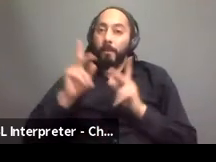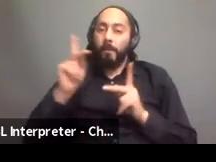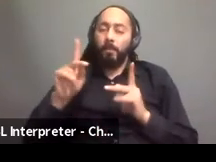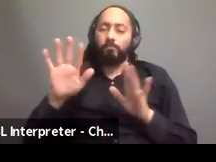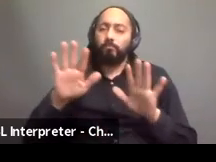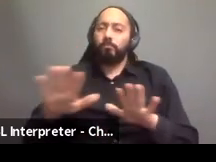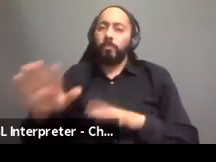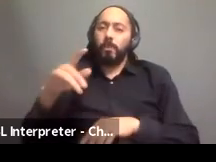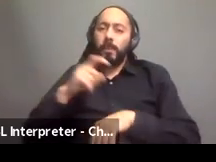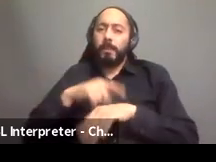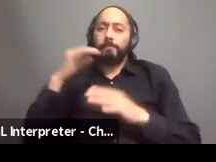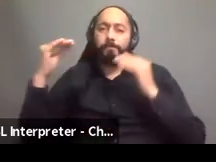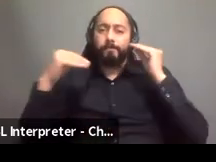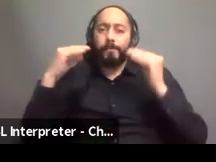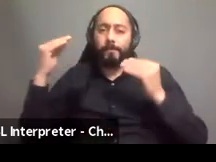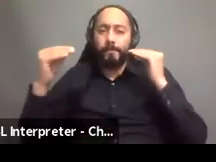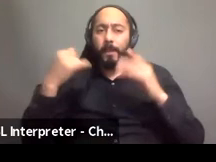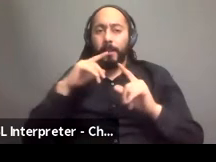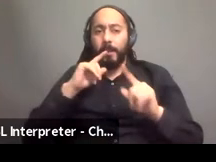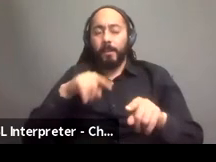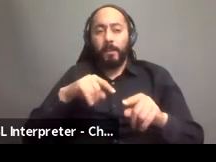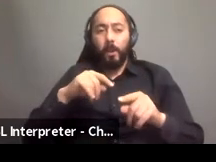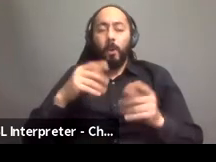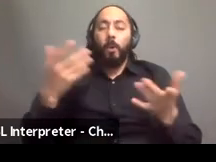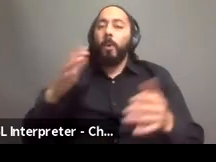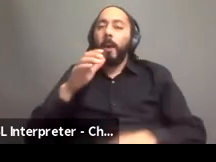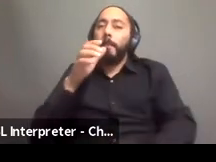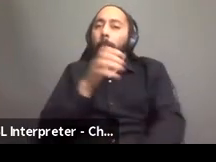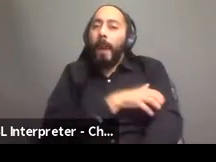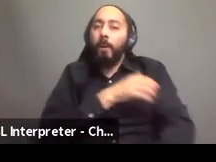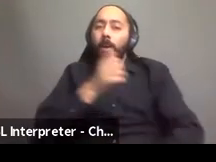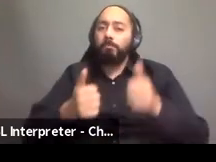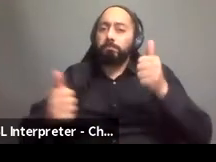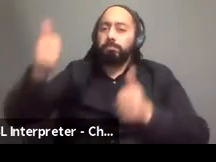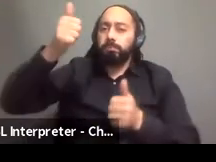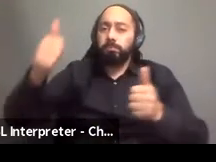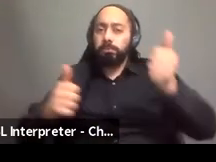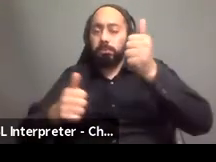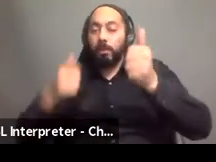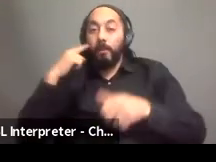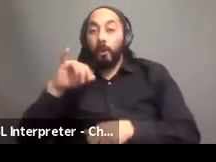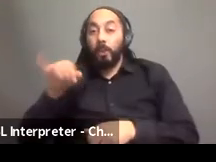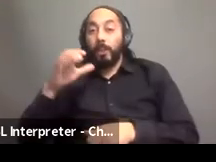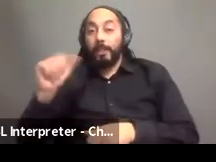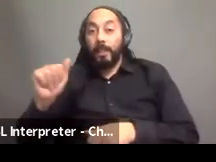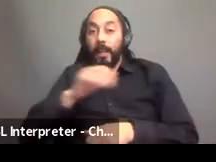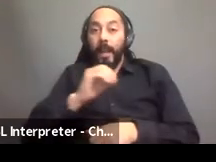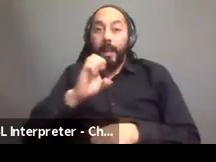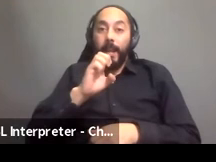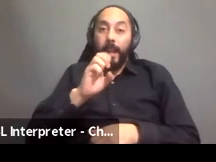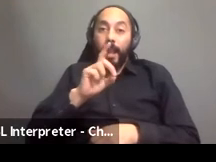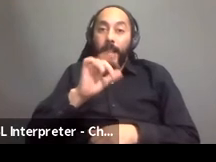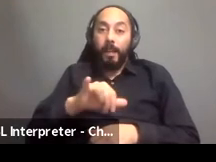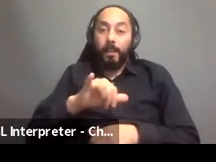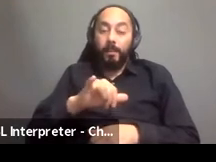in, thinking about the following. What are the power dynamics for Jessica and for Eddie? And again, you can use the